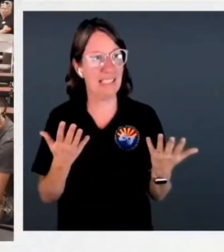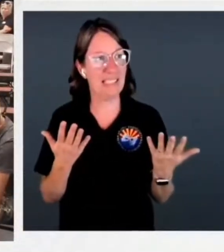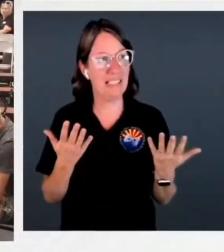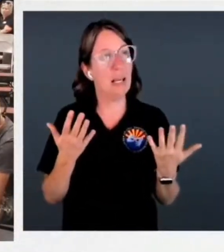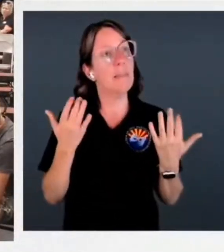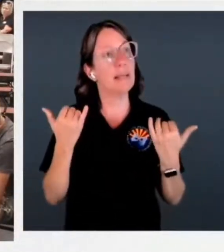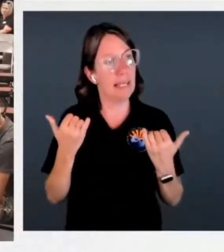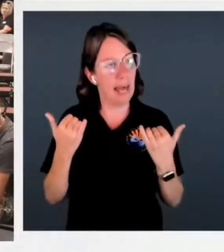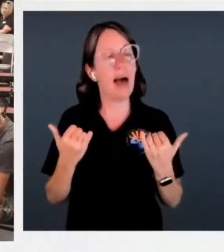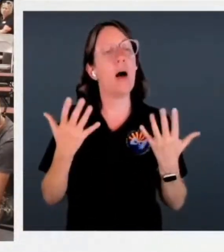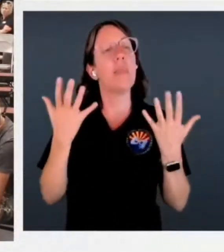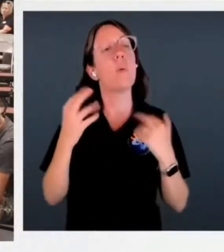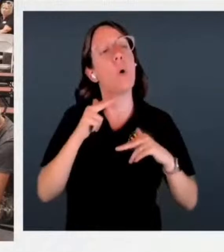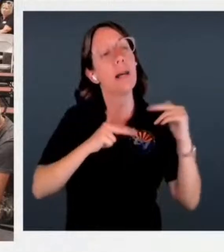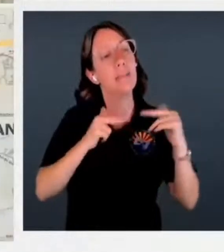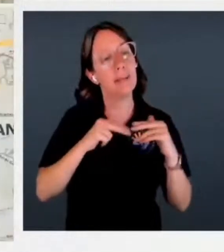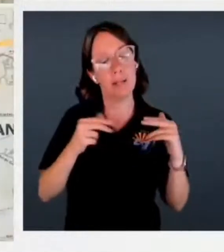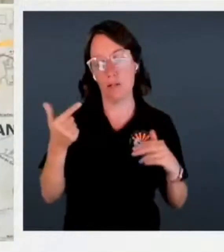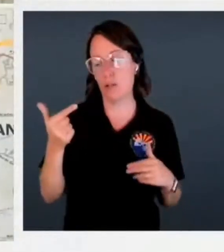told.